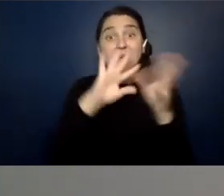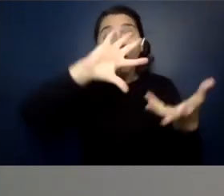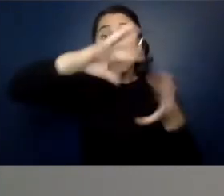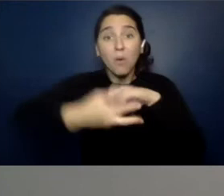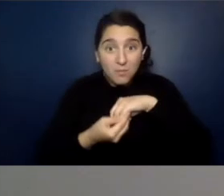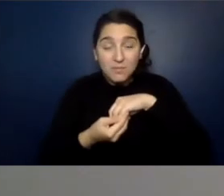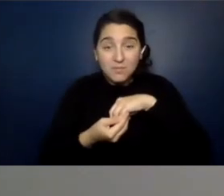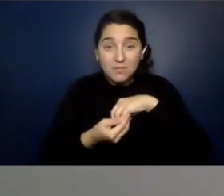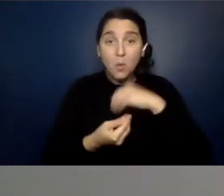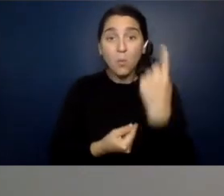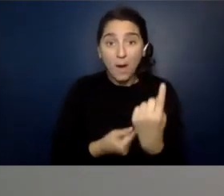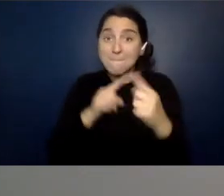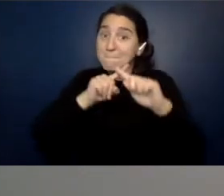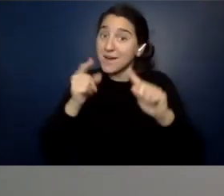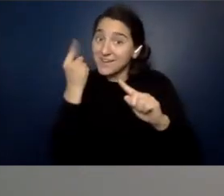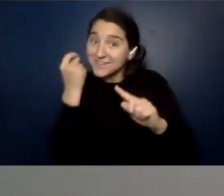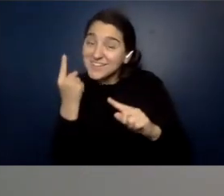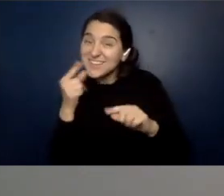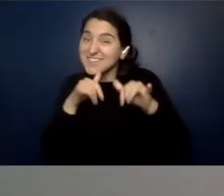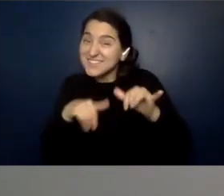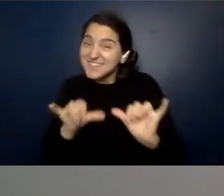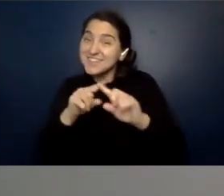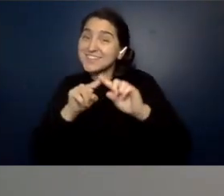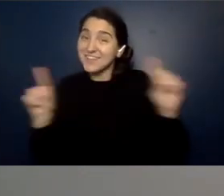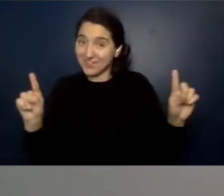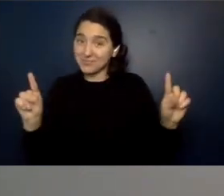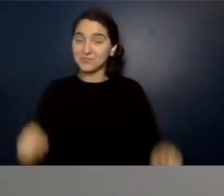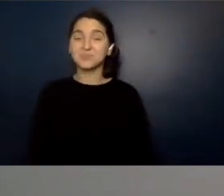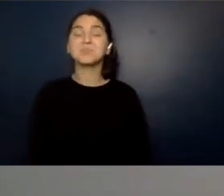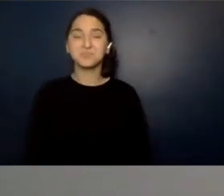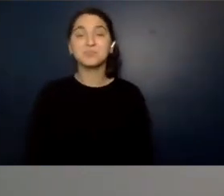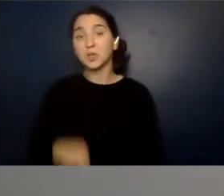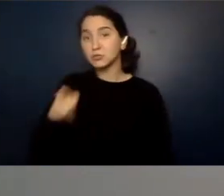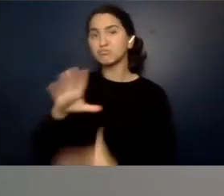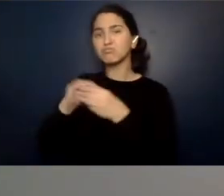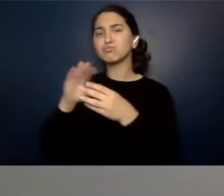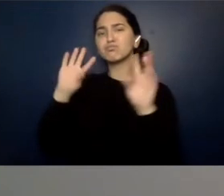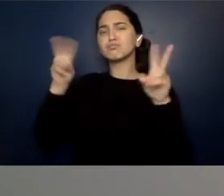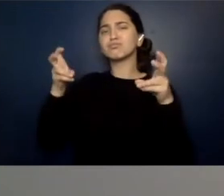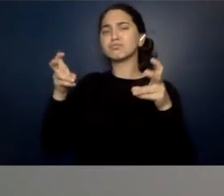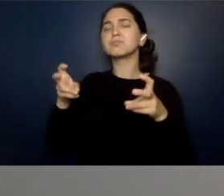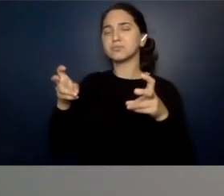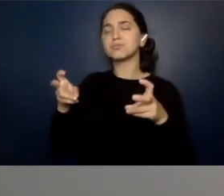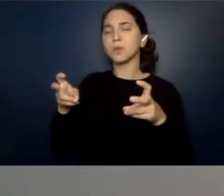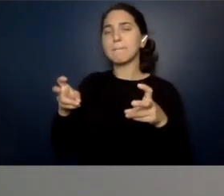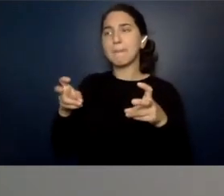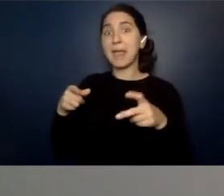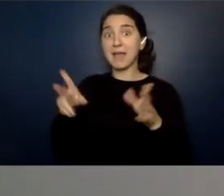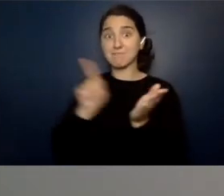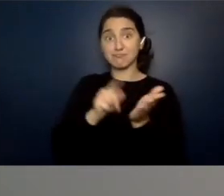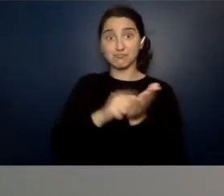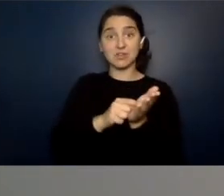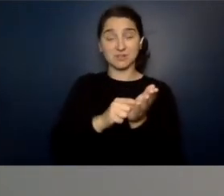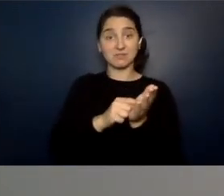Other dangerous middles we have inhabited was, for example, in the suffragist movement, or work with natives in our country, or work